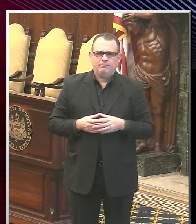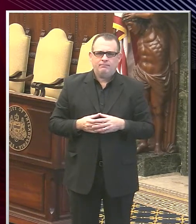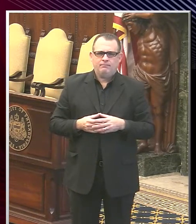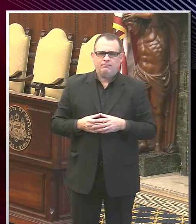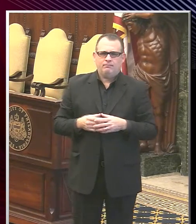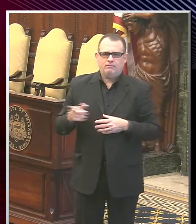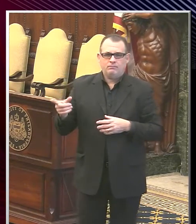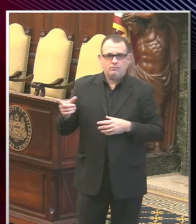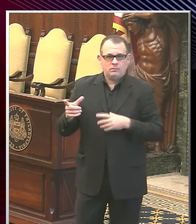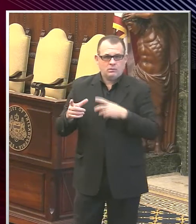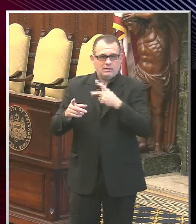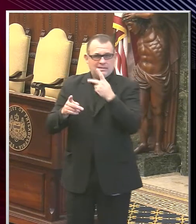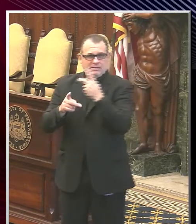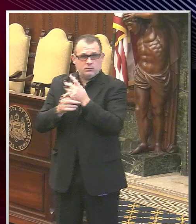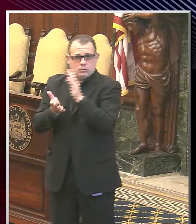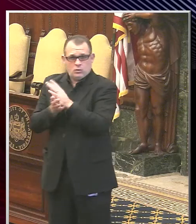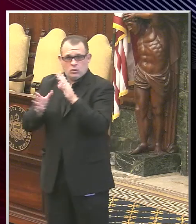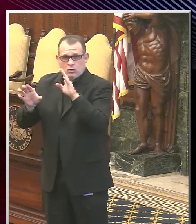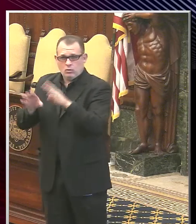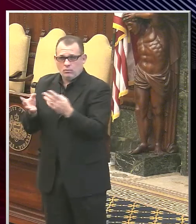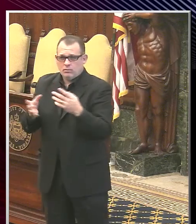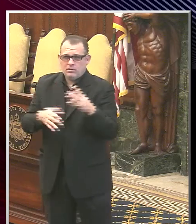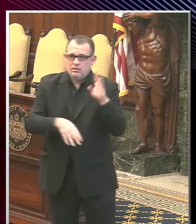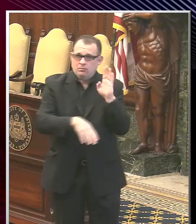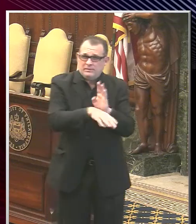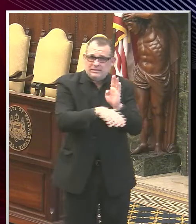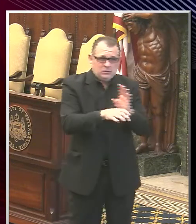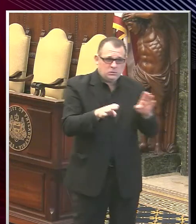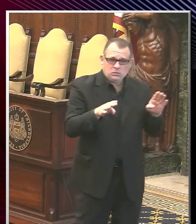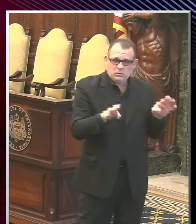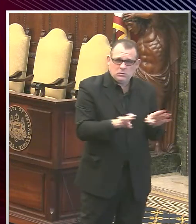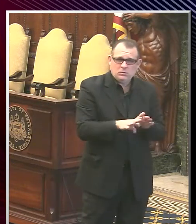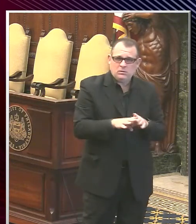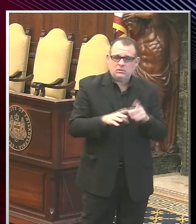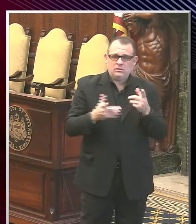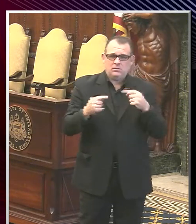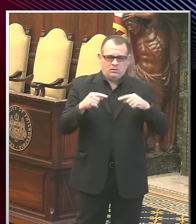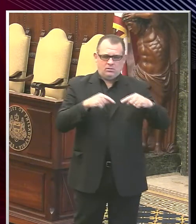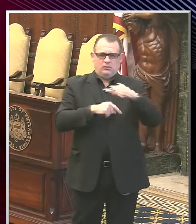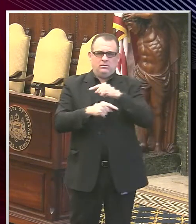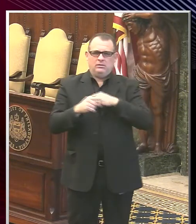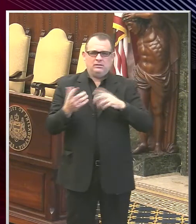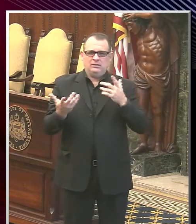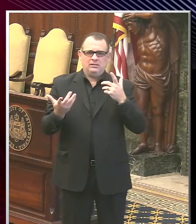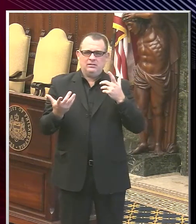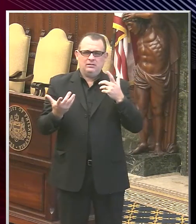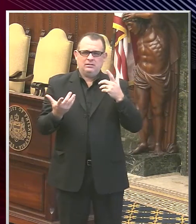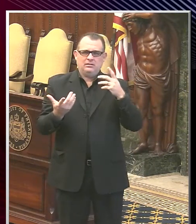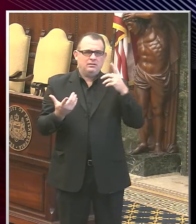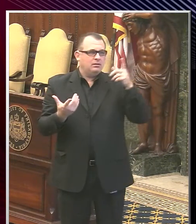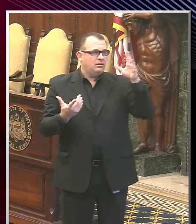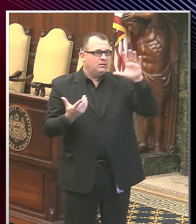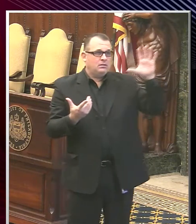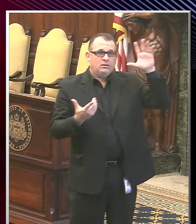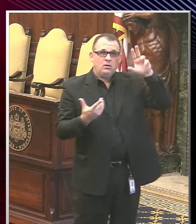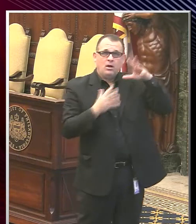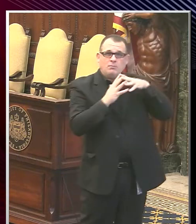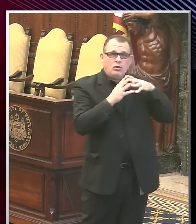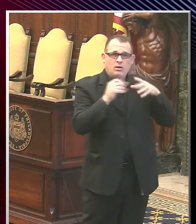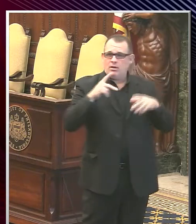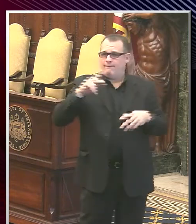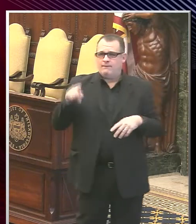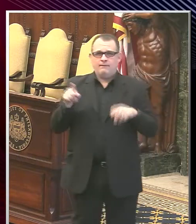totally during their most recent lockdown, whereas, in the US and including Philadelphia, the latest restrictions haven't been quite as